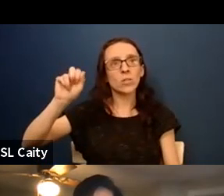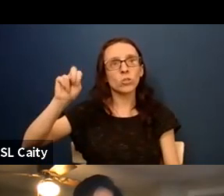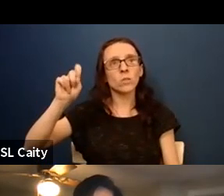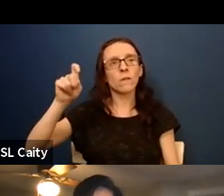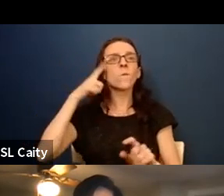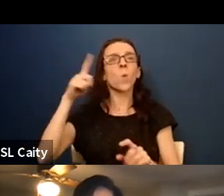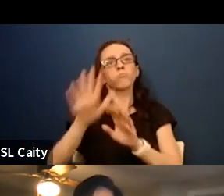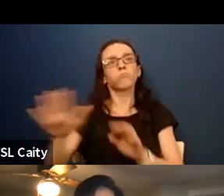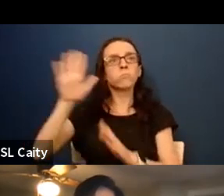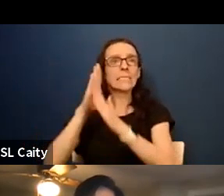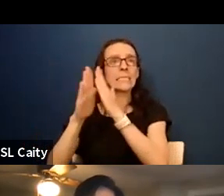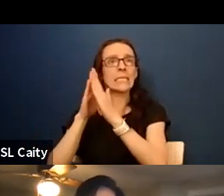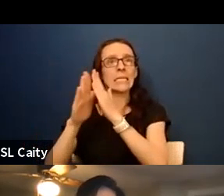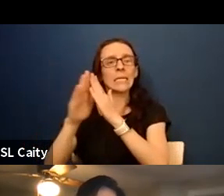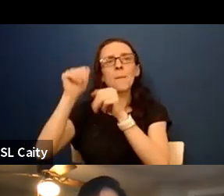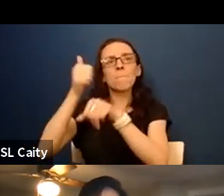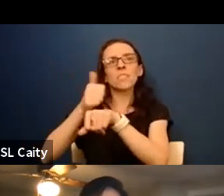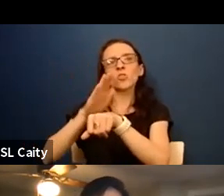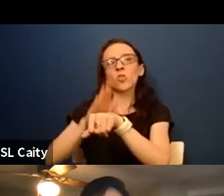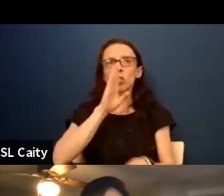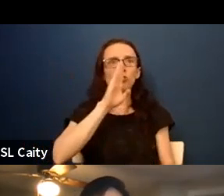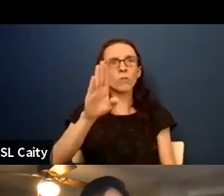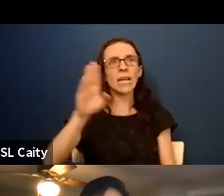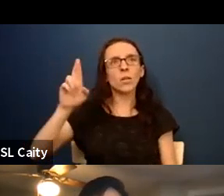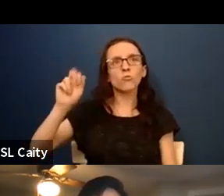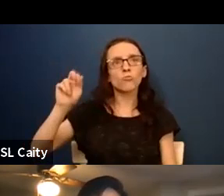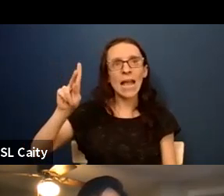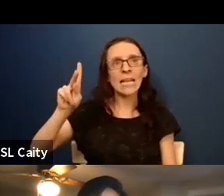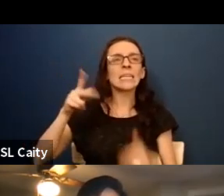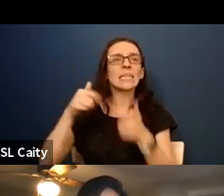citywide based on a straight ranking, which is